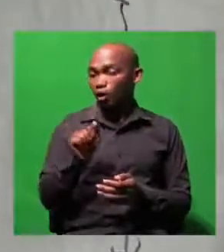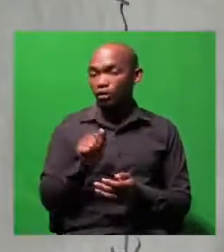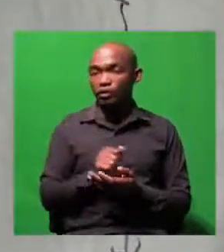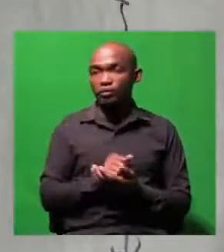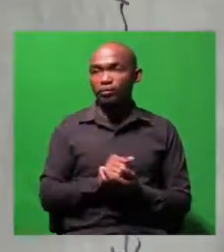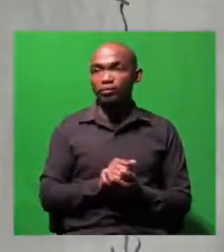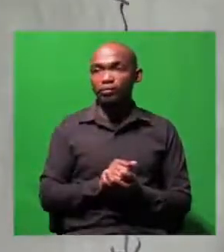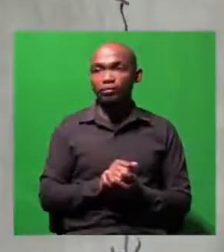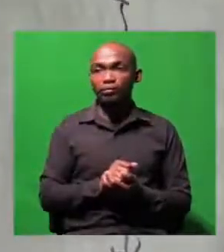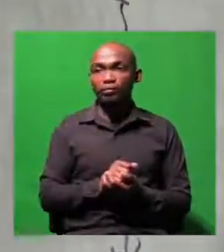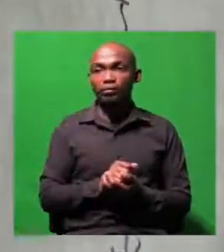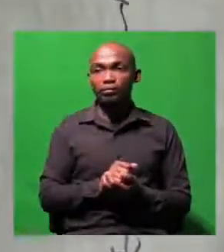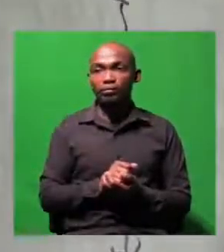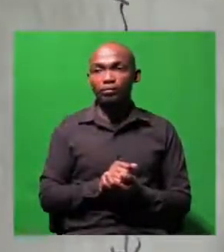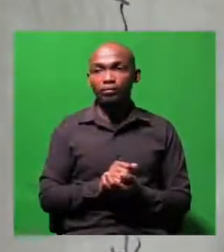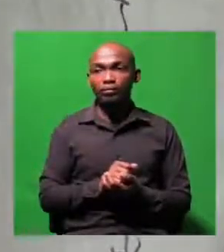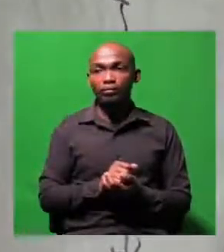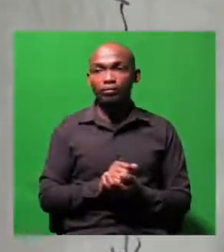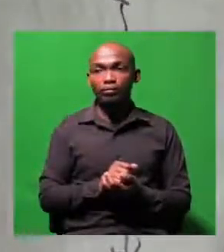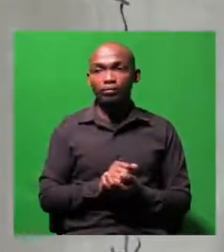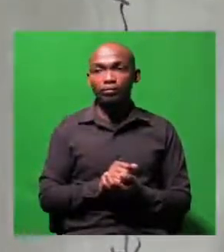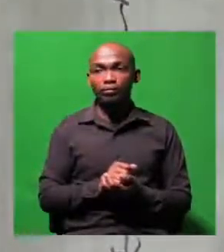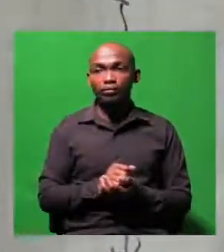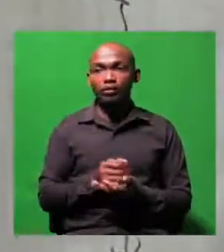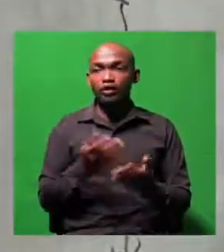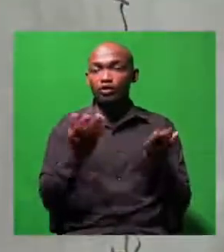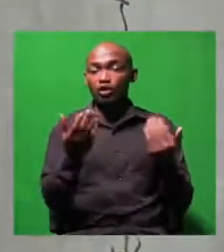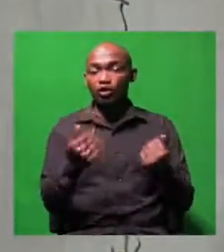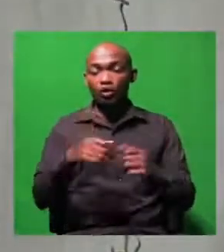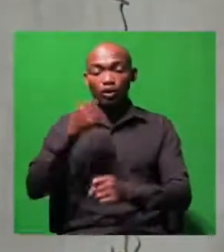members. Is called.